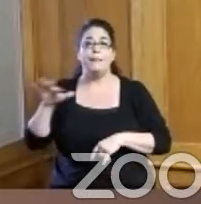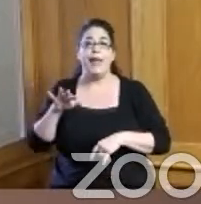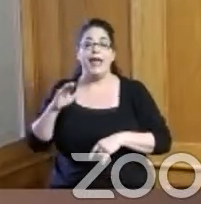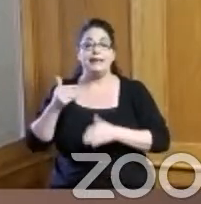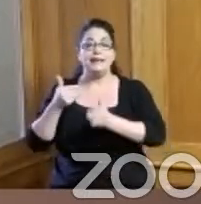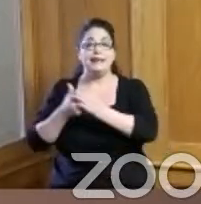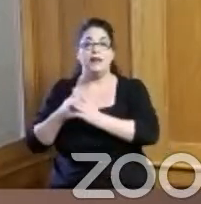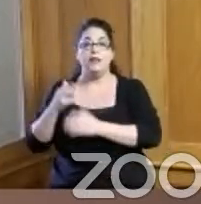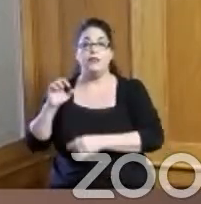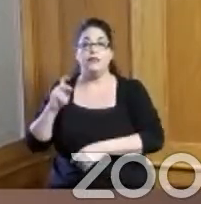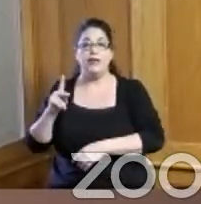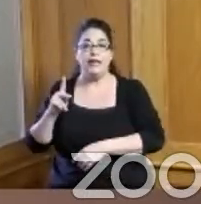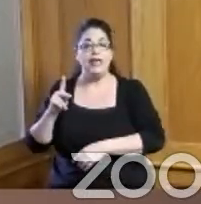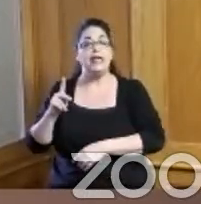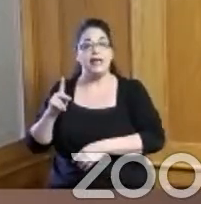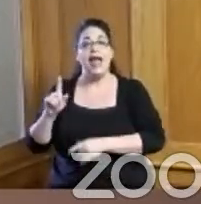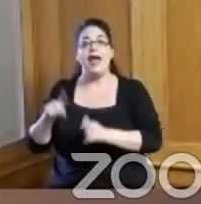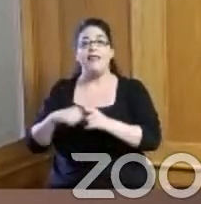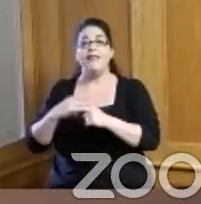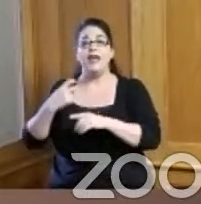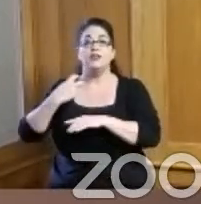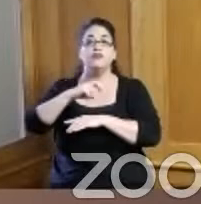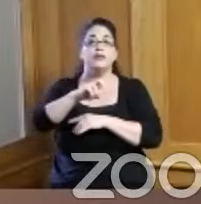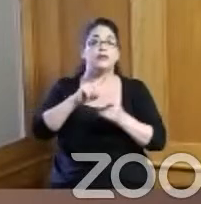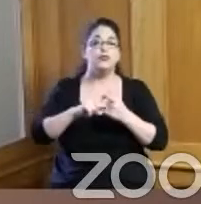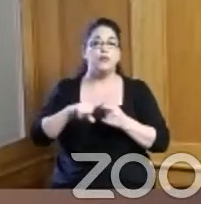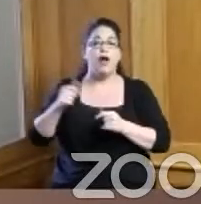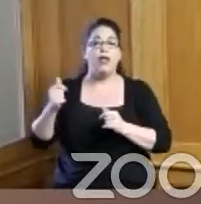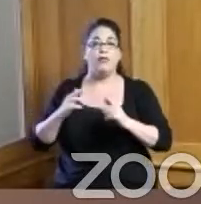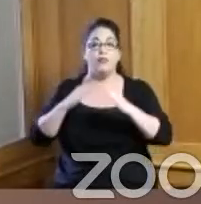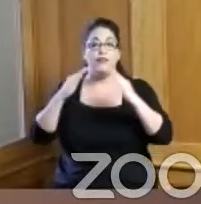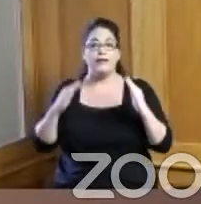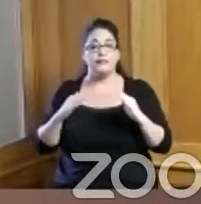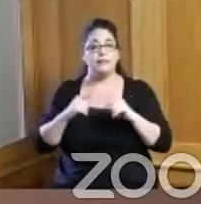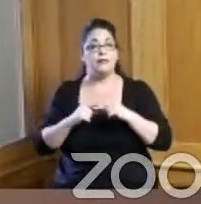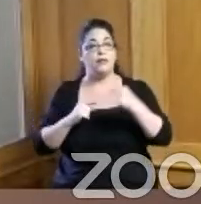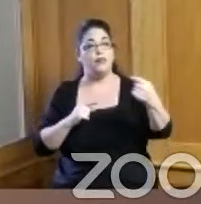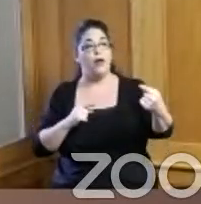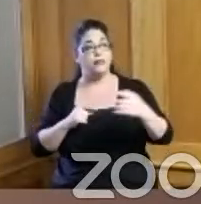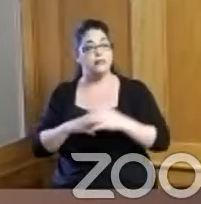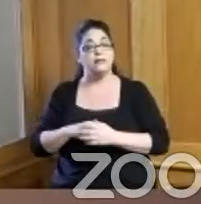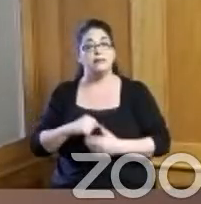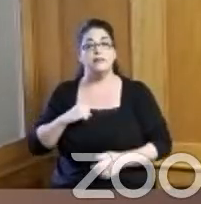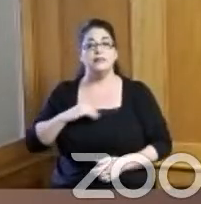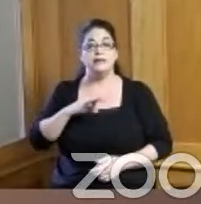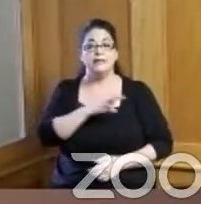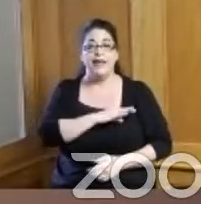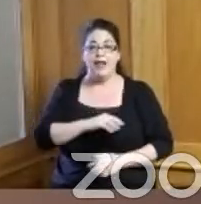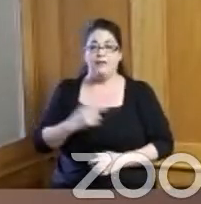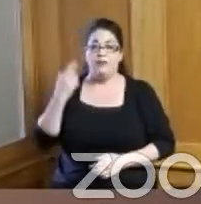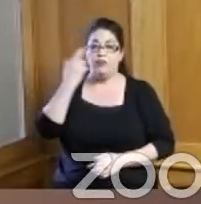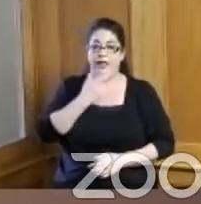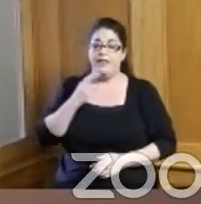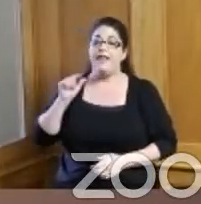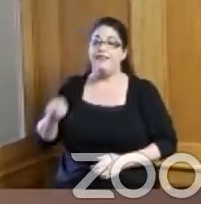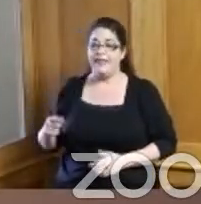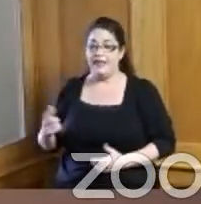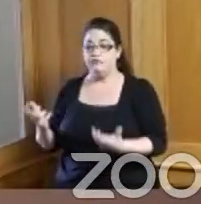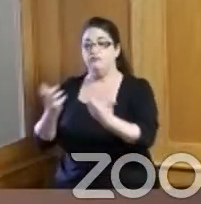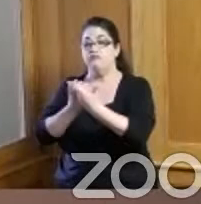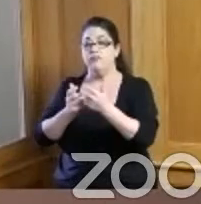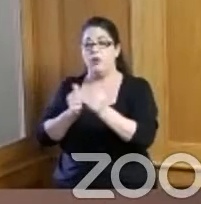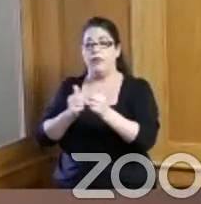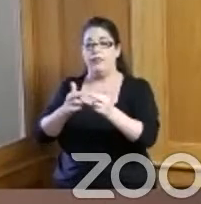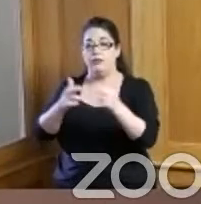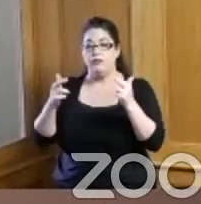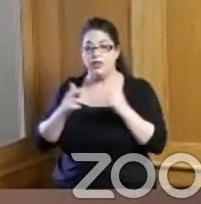creek and then some transitional residents on the other side of the creek. Staff found that this proposal was consistent with that plan. The Regional